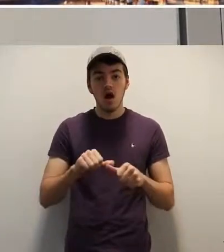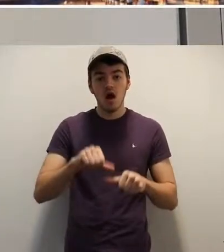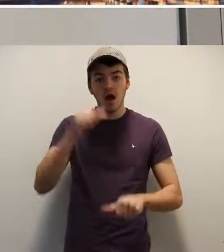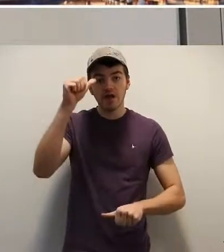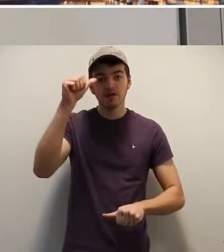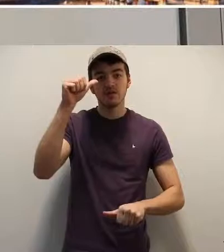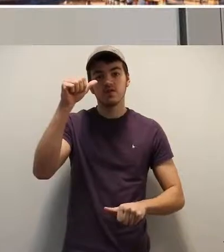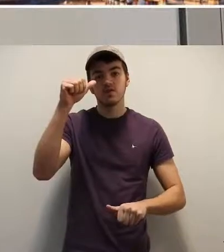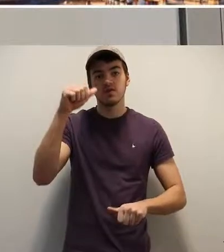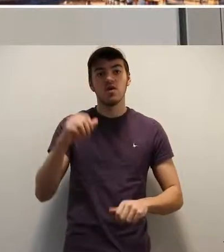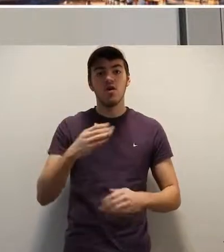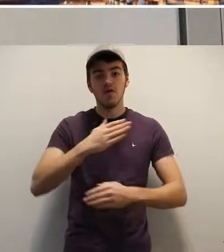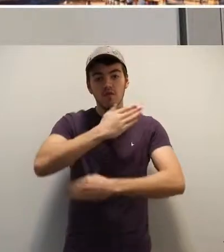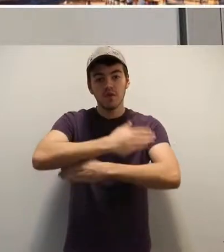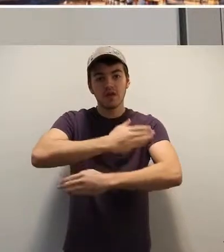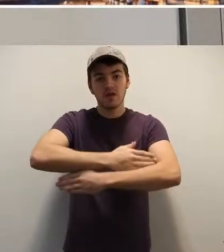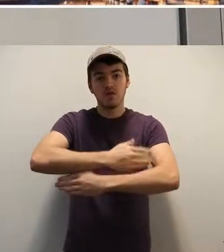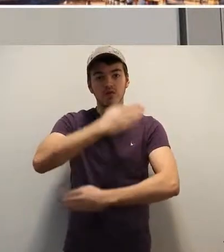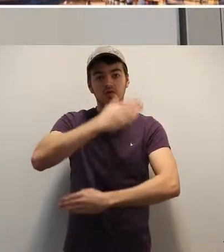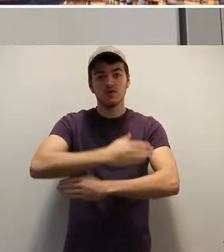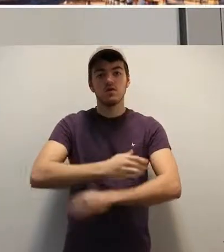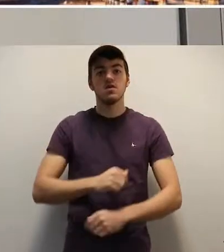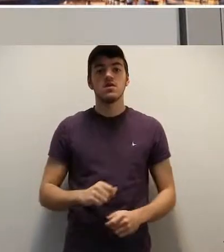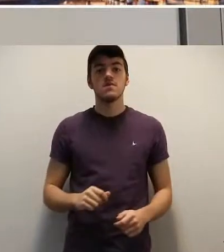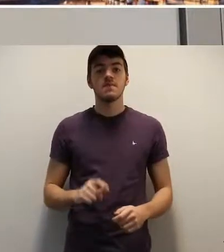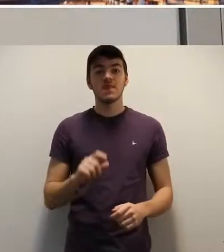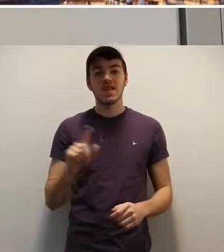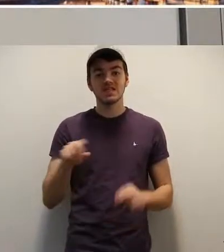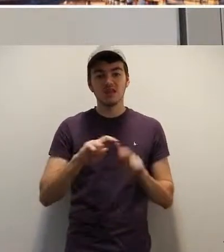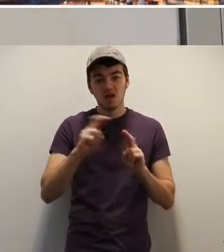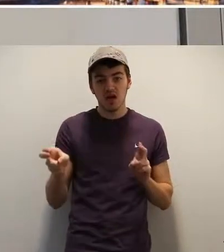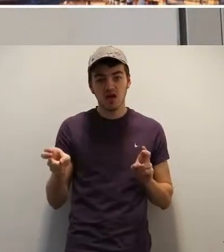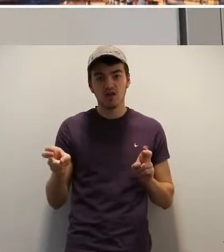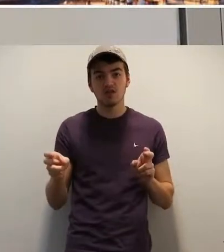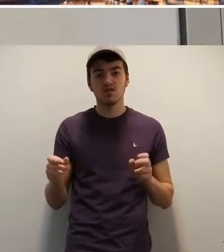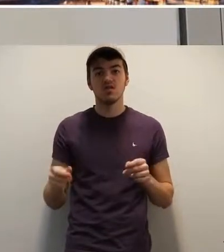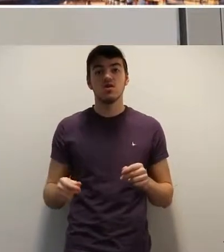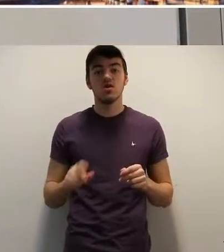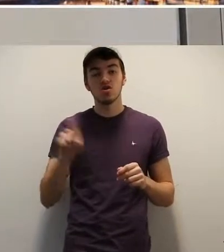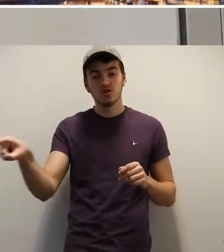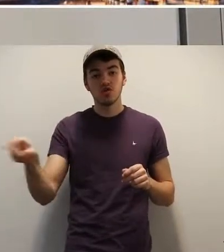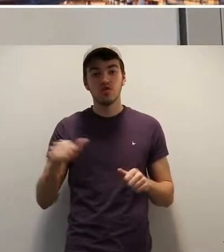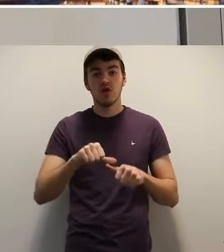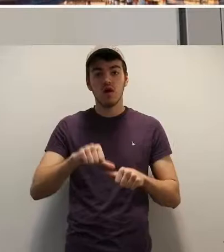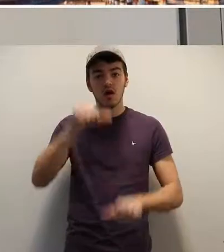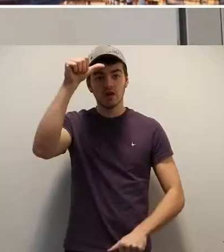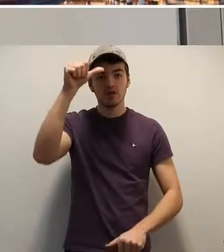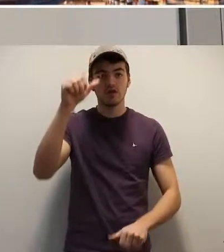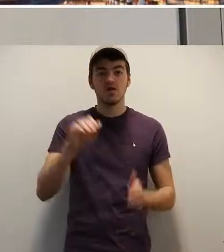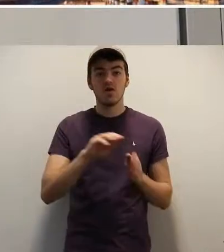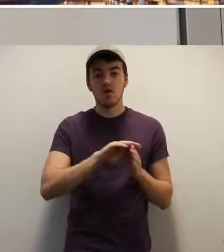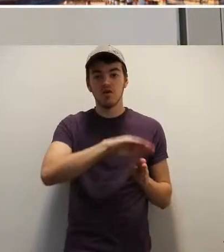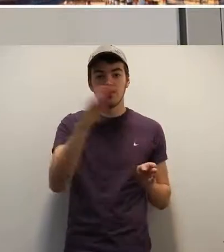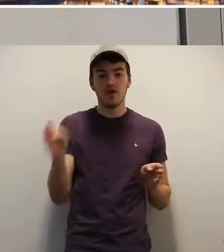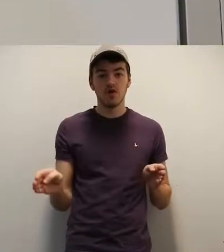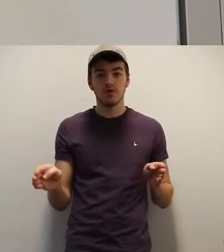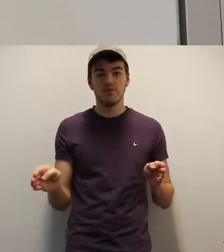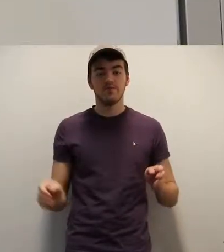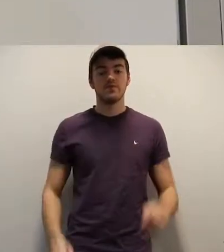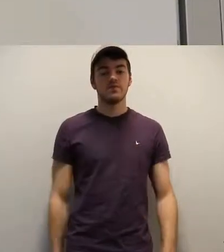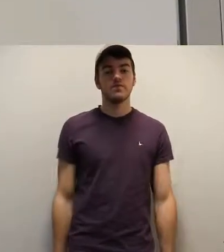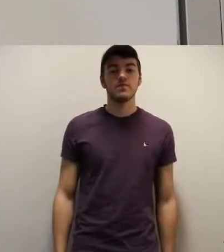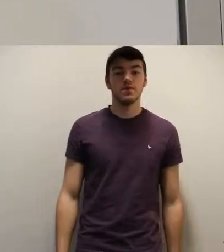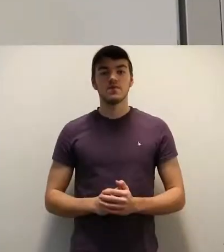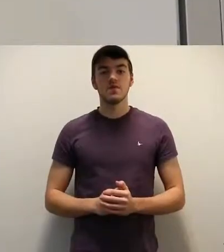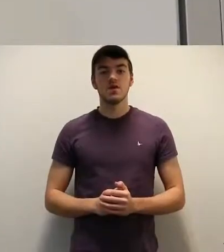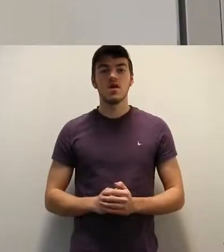of its grand central arch to its wings, and also in the height of the windows inside the arch to the height of the main section below